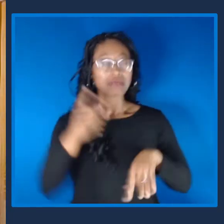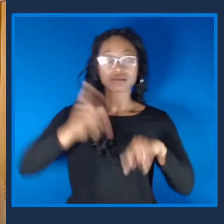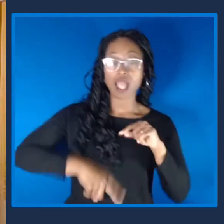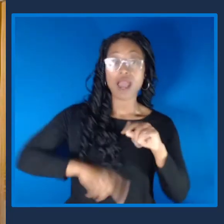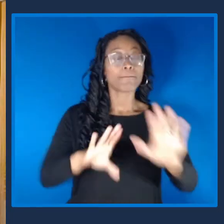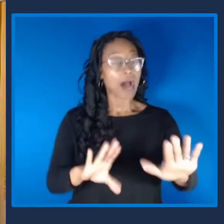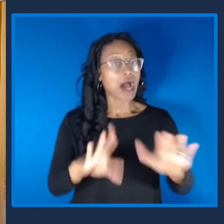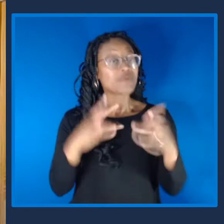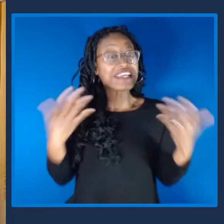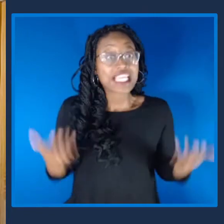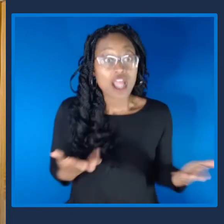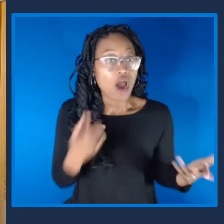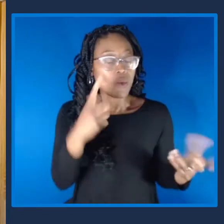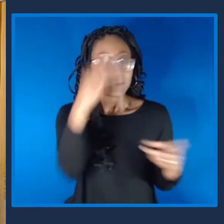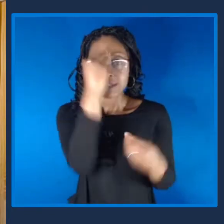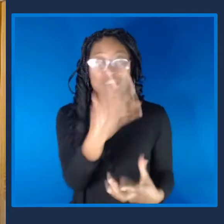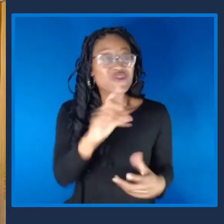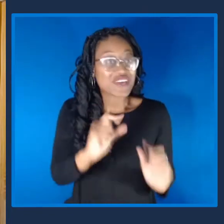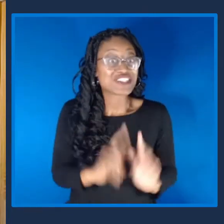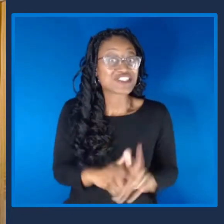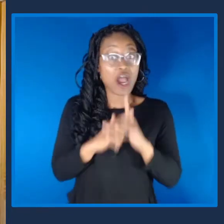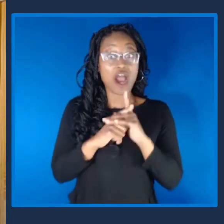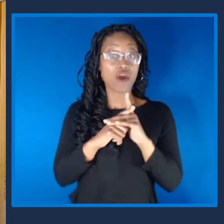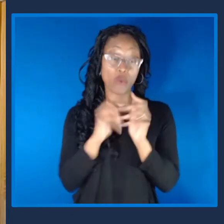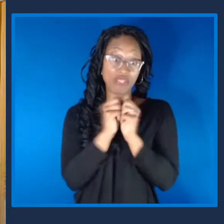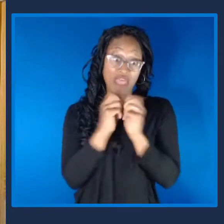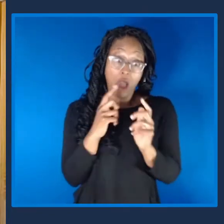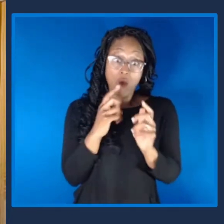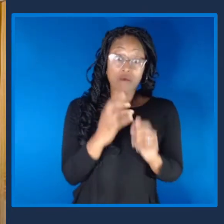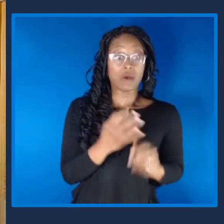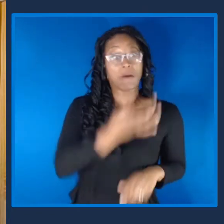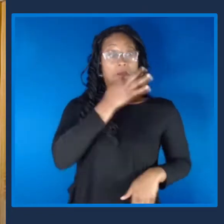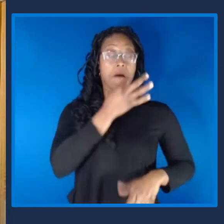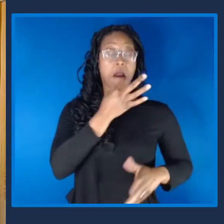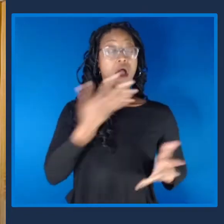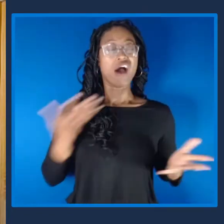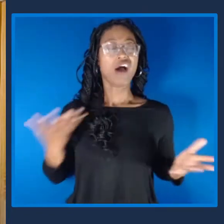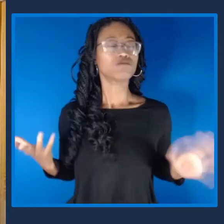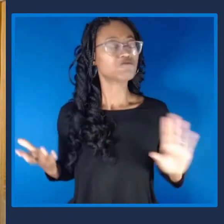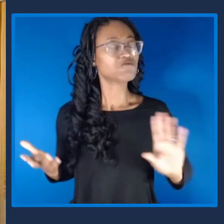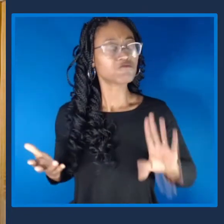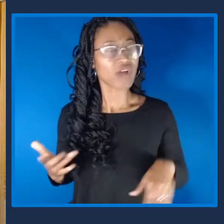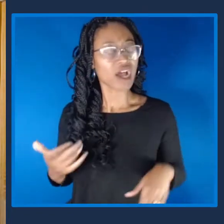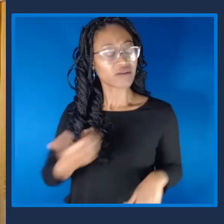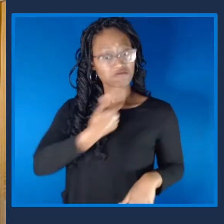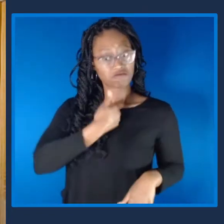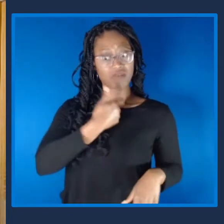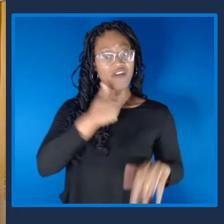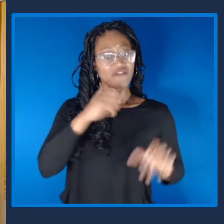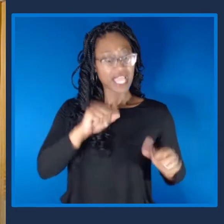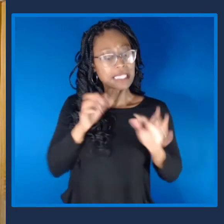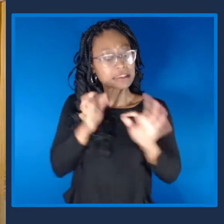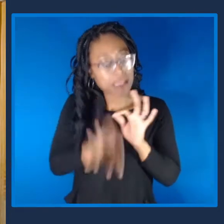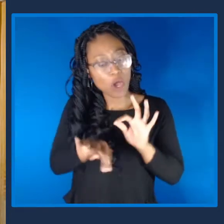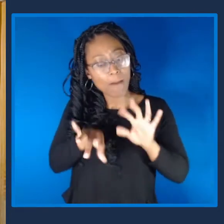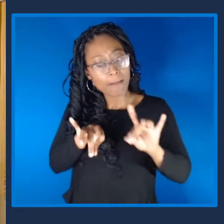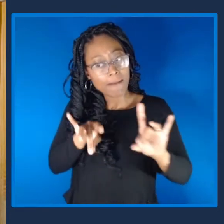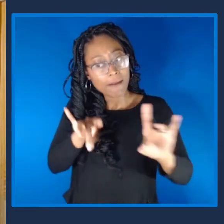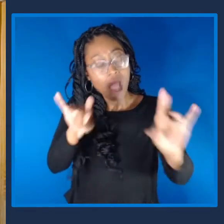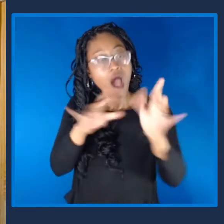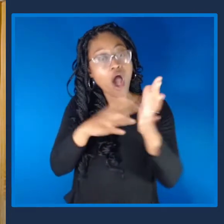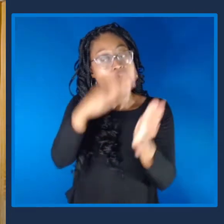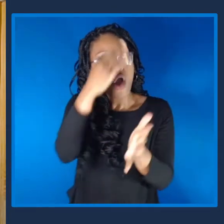really start without a whole bunch of specialized knowledge. You don't need a lot of skill sets. There's really simple, learnable techniques that are easy